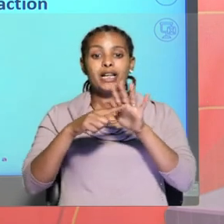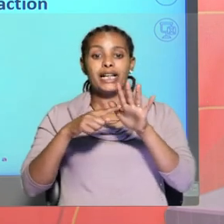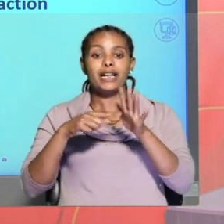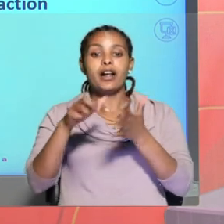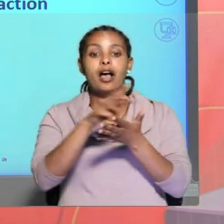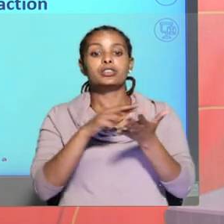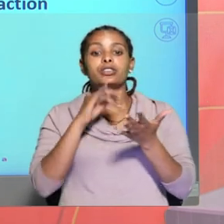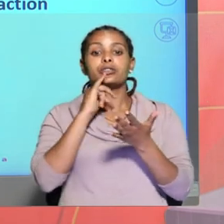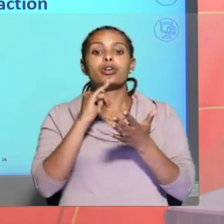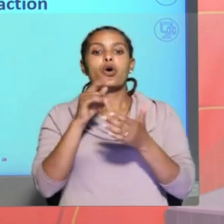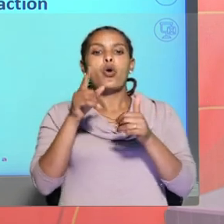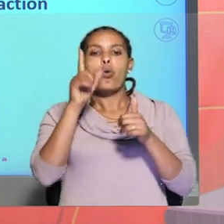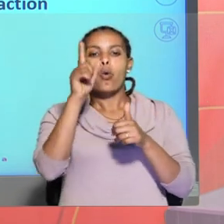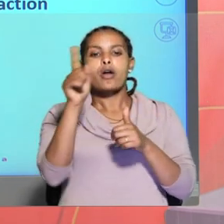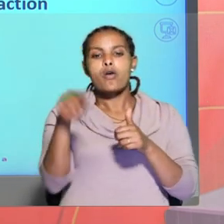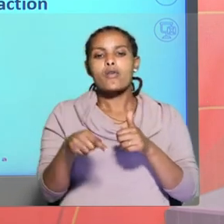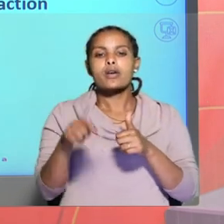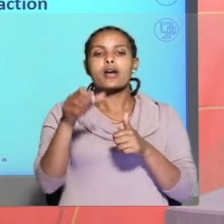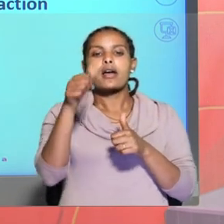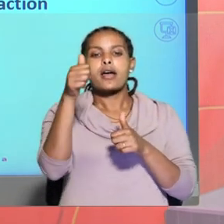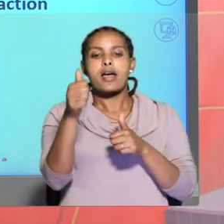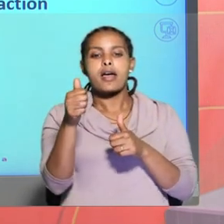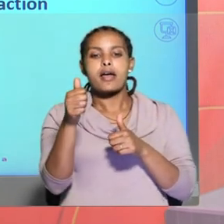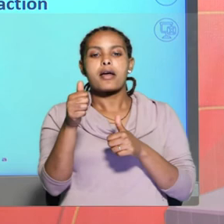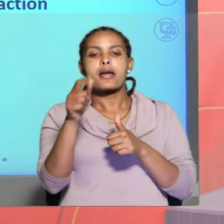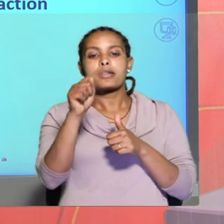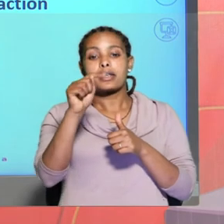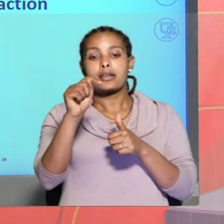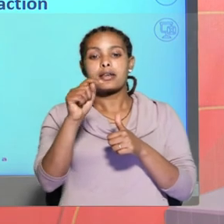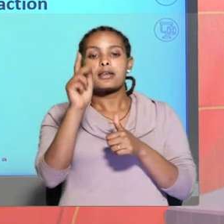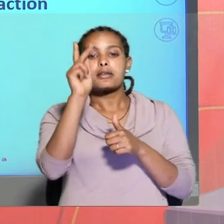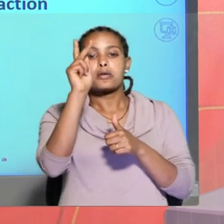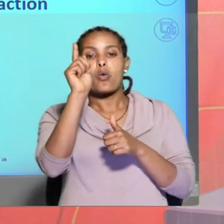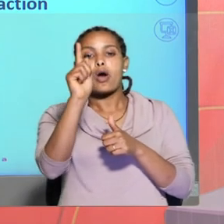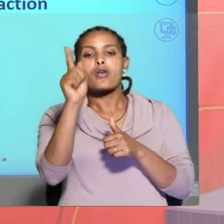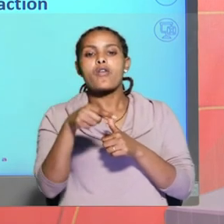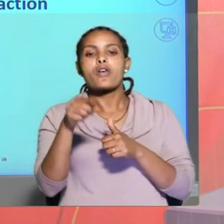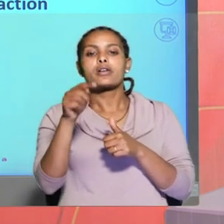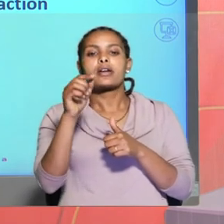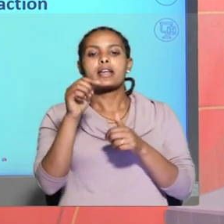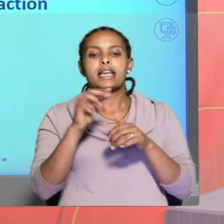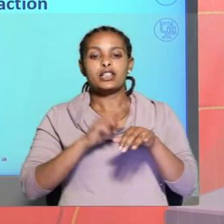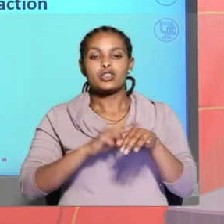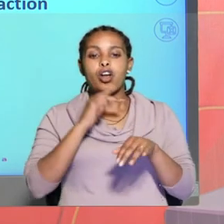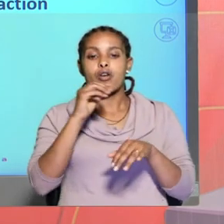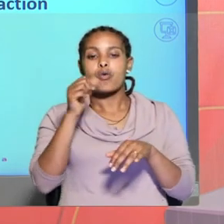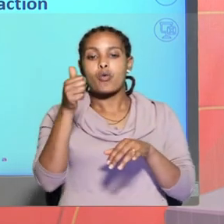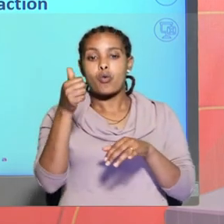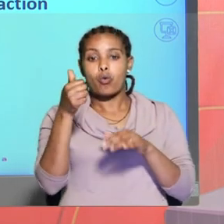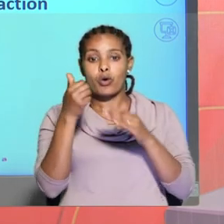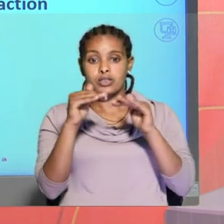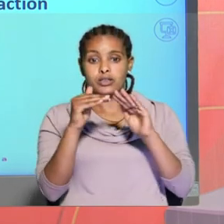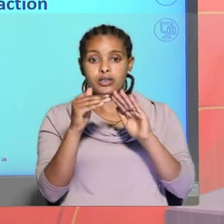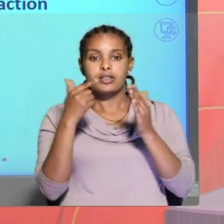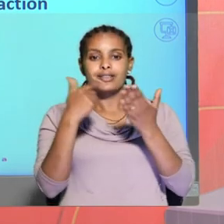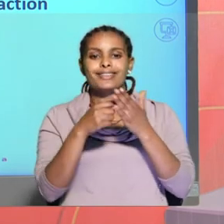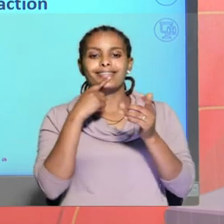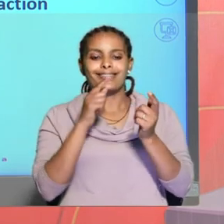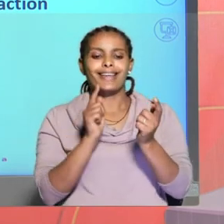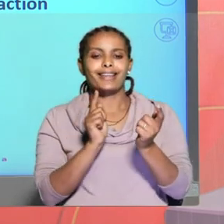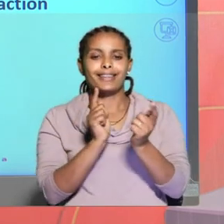it is one over concession of m equal kt plus one over initial concentration this is